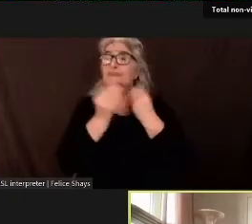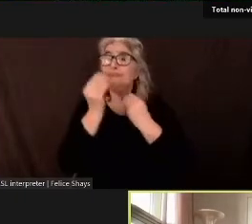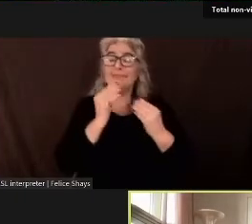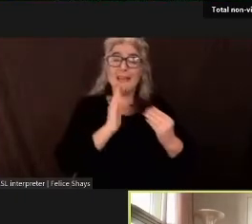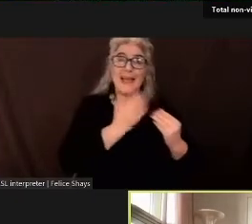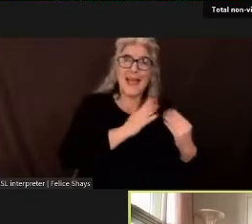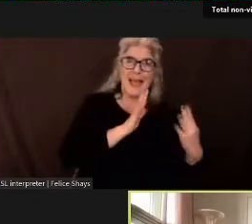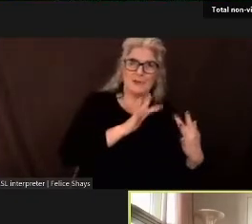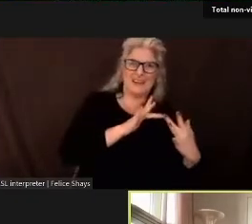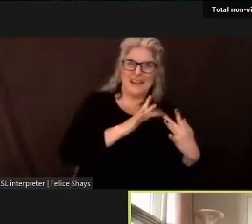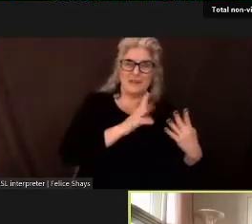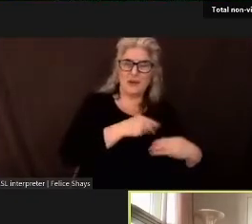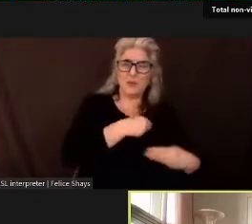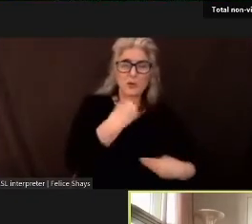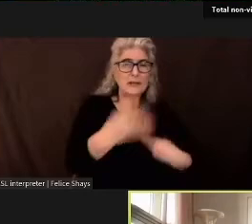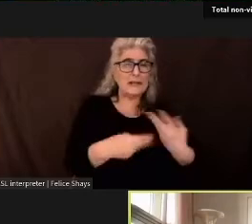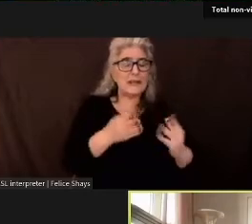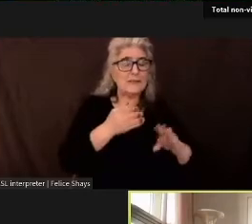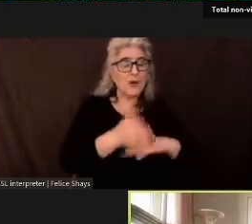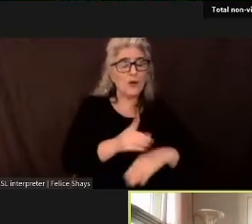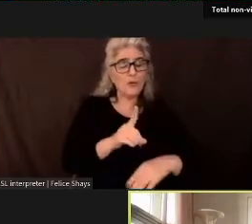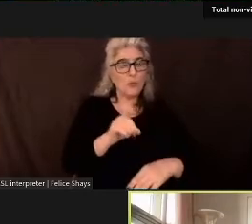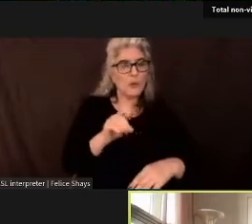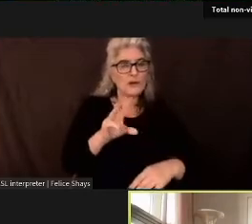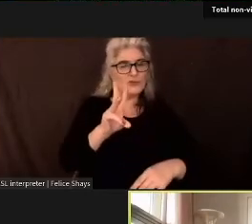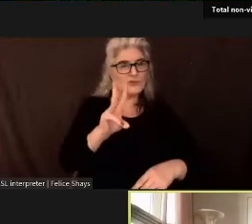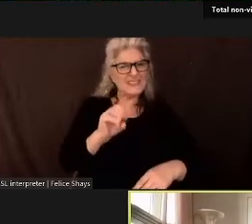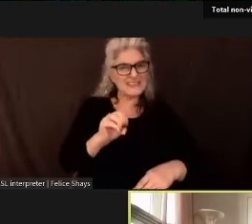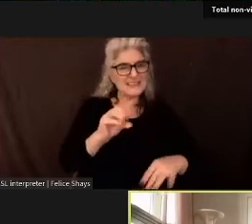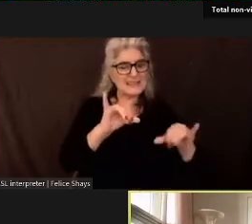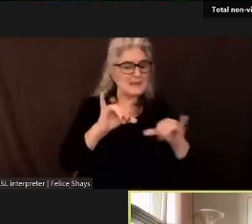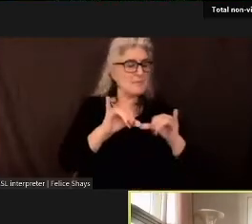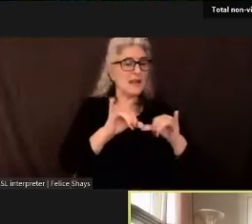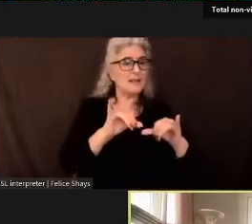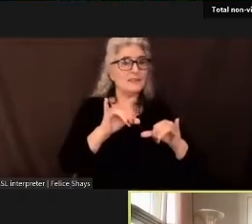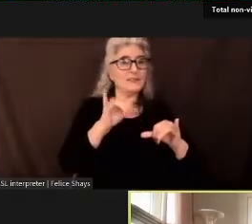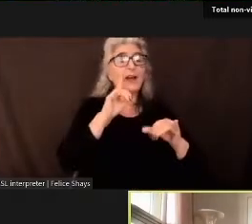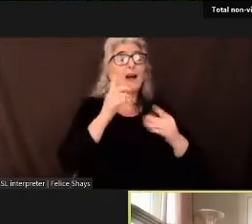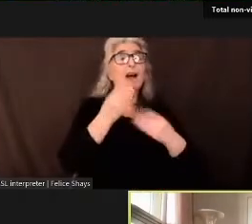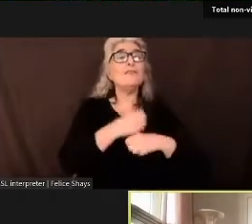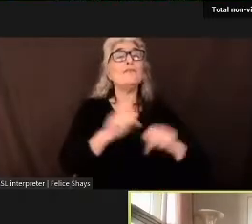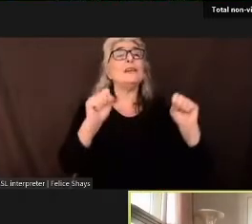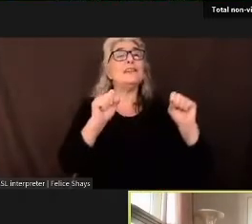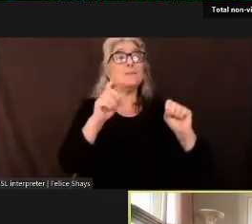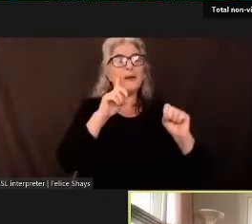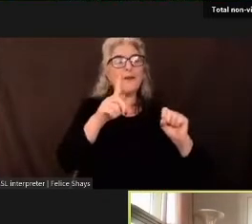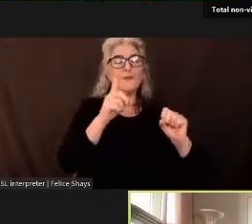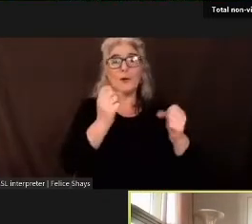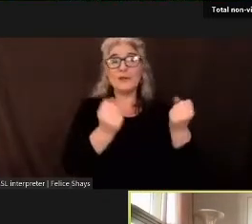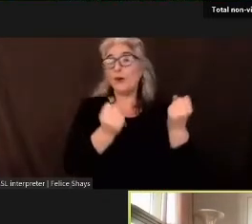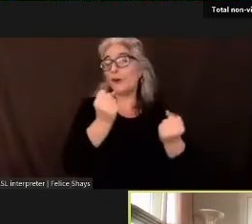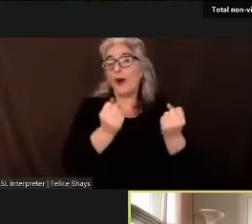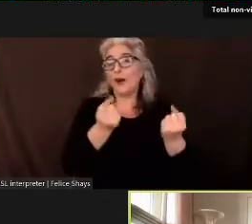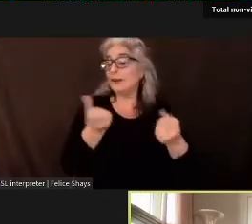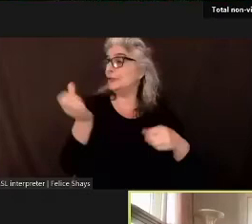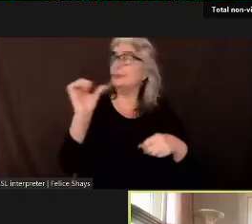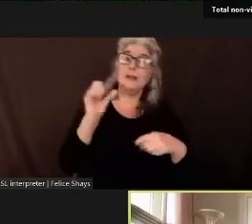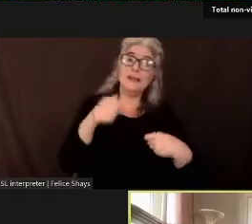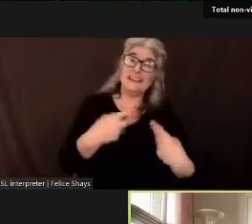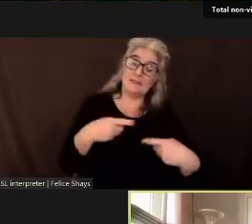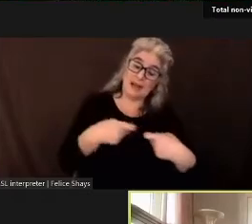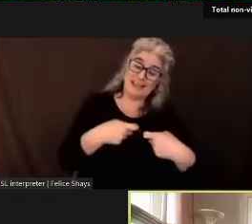than 160 miles of autonomy to your electric car.